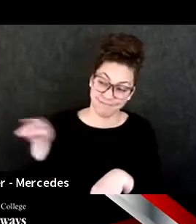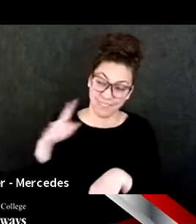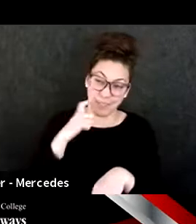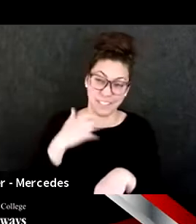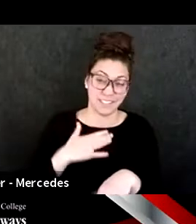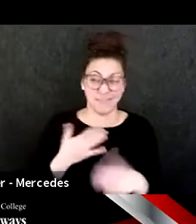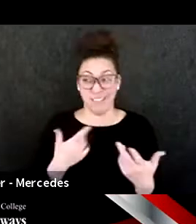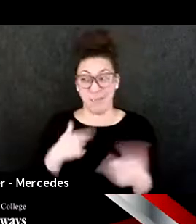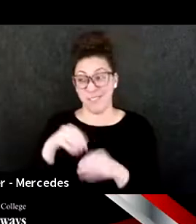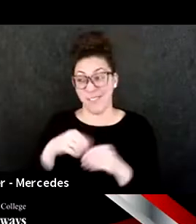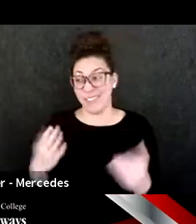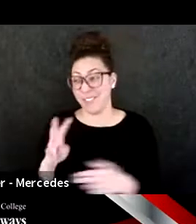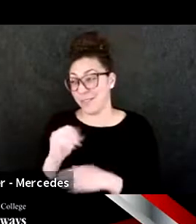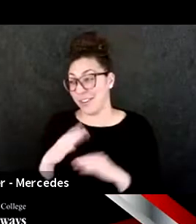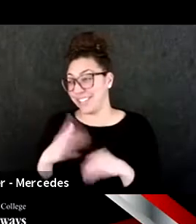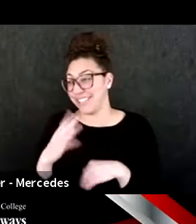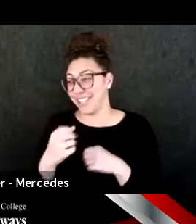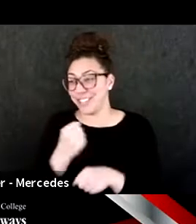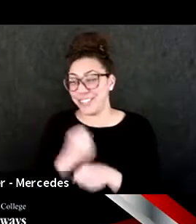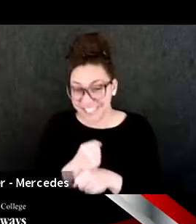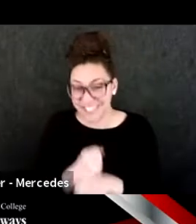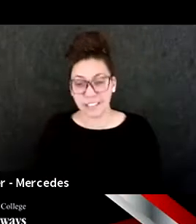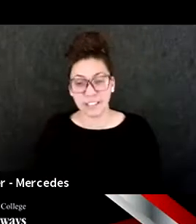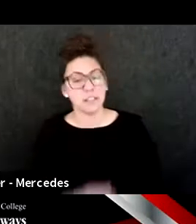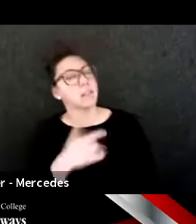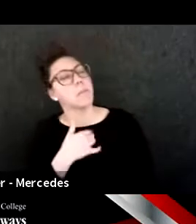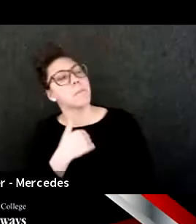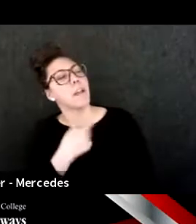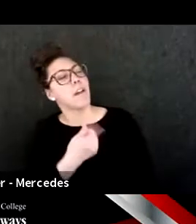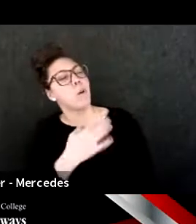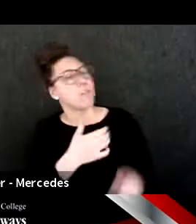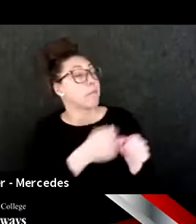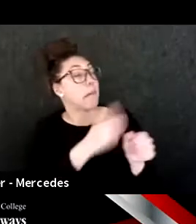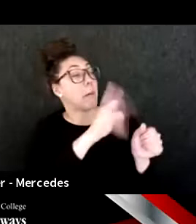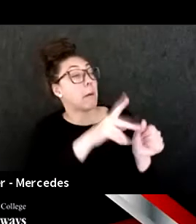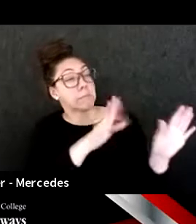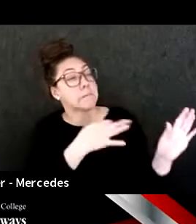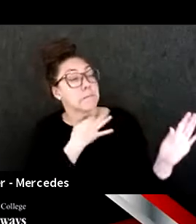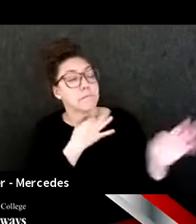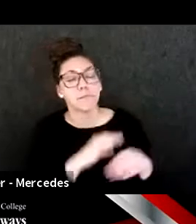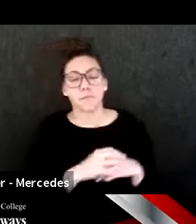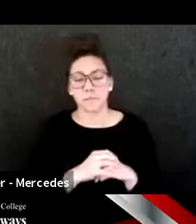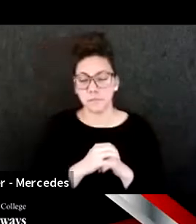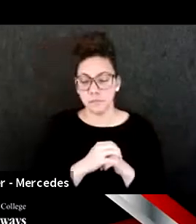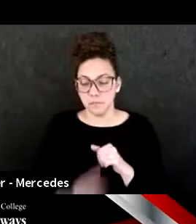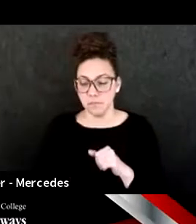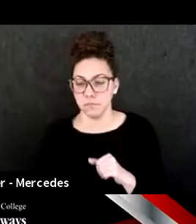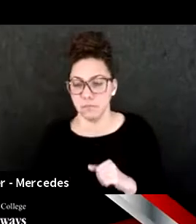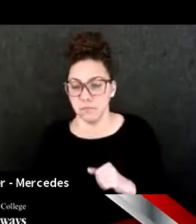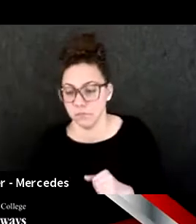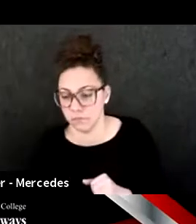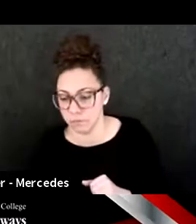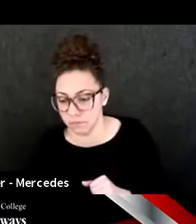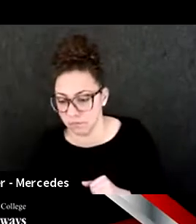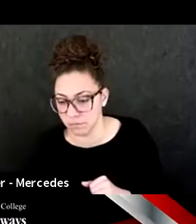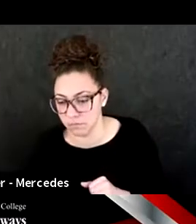there. So Deborah, I do have one follow-up question for you, because I know that you know, you've taken on a lot